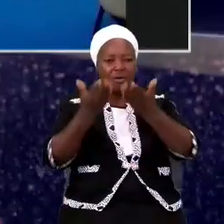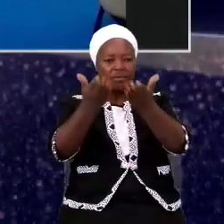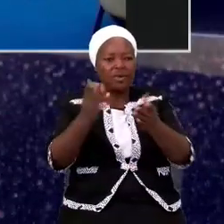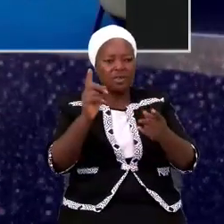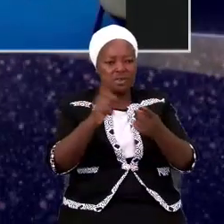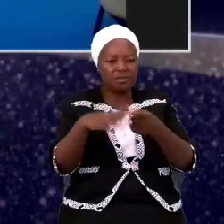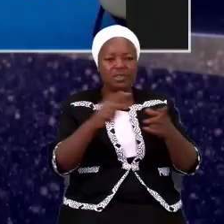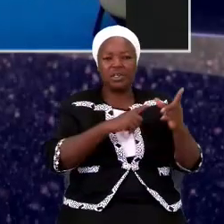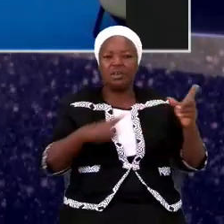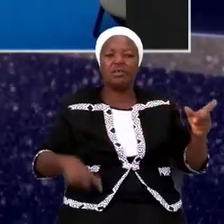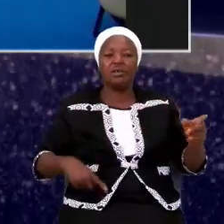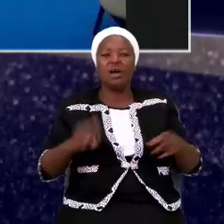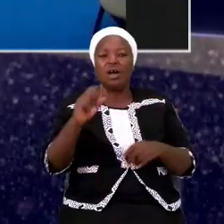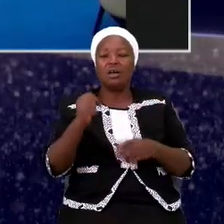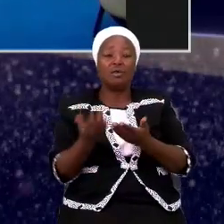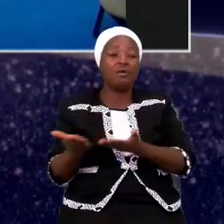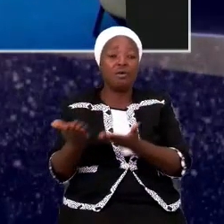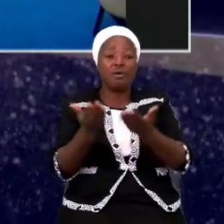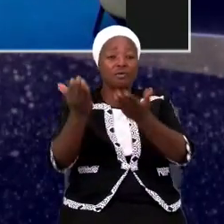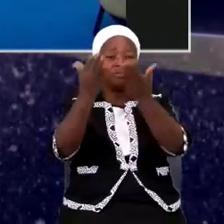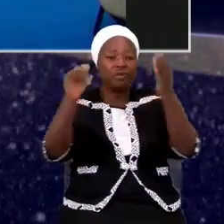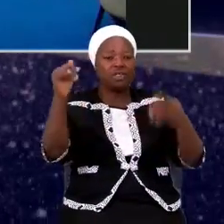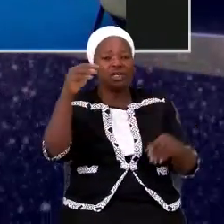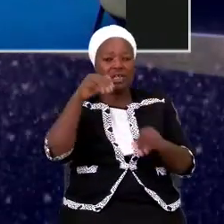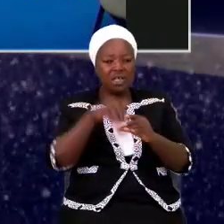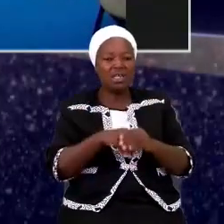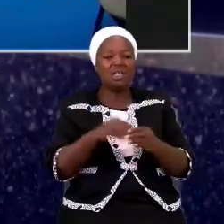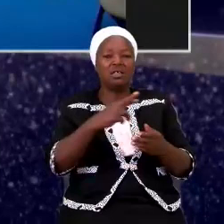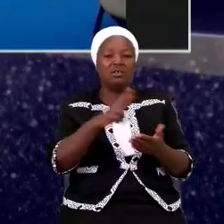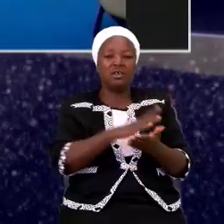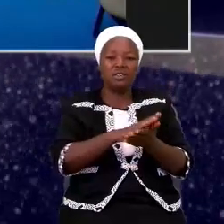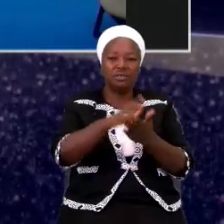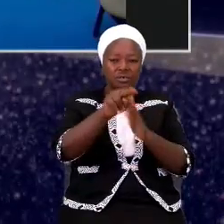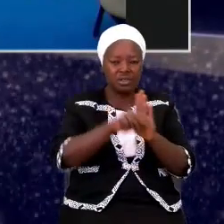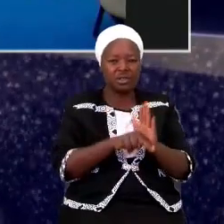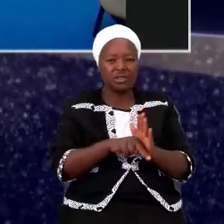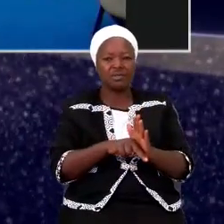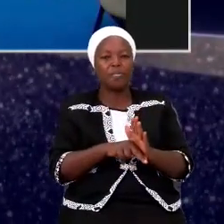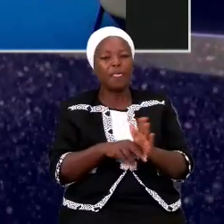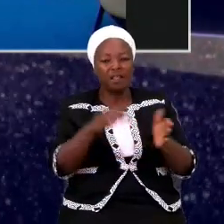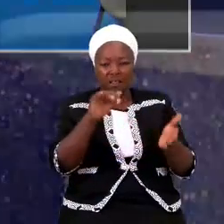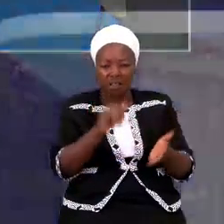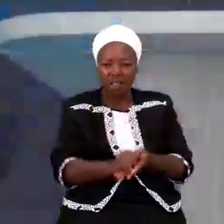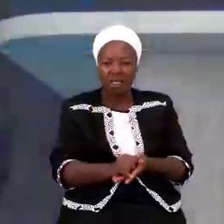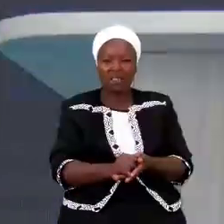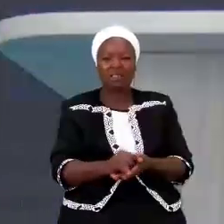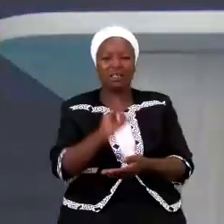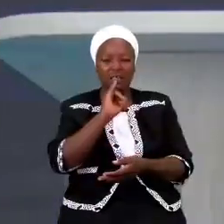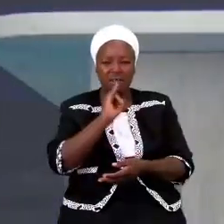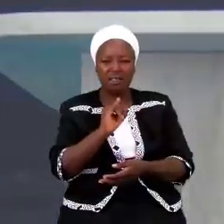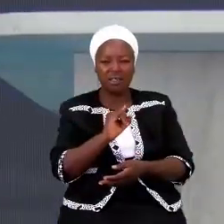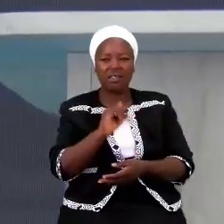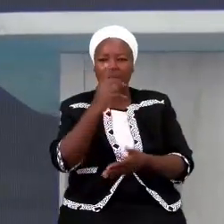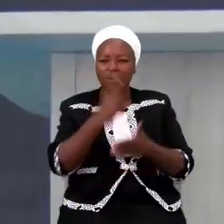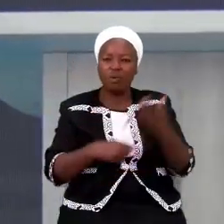That is what makes us, makes you, makes me a peculiar person before